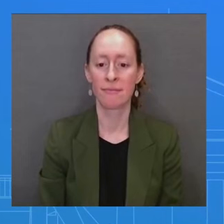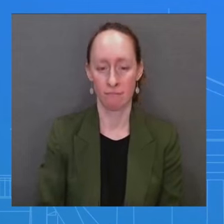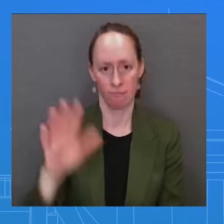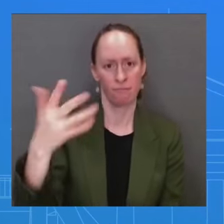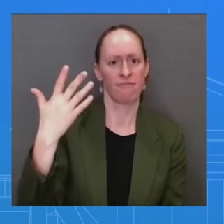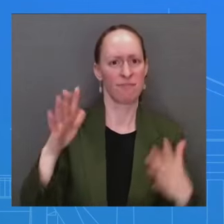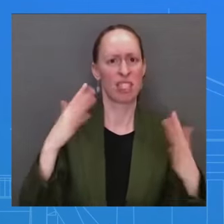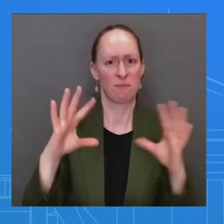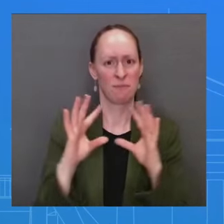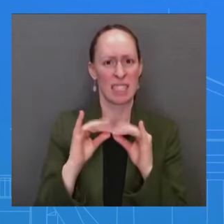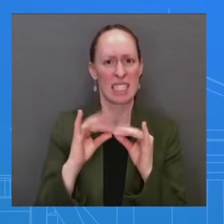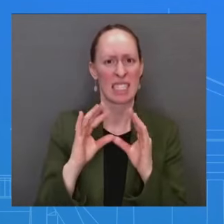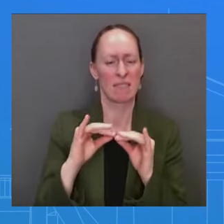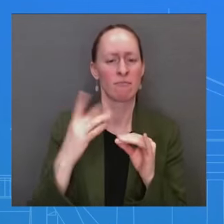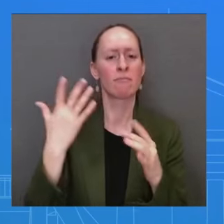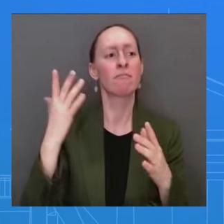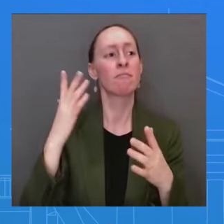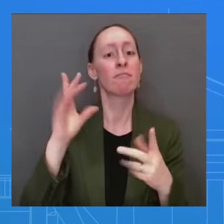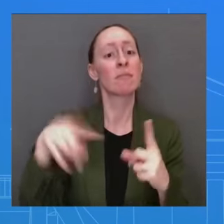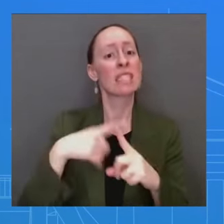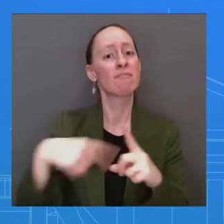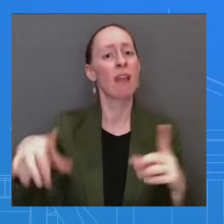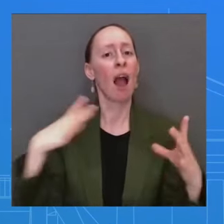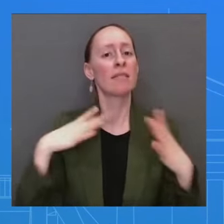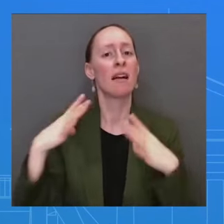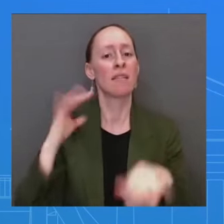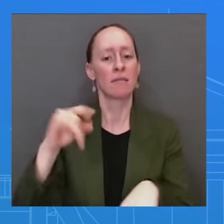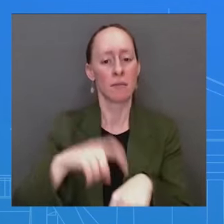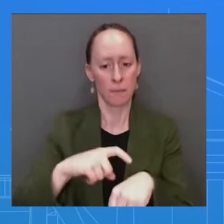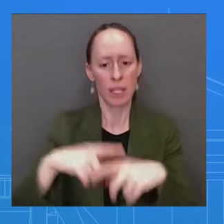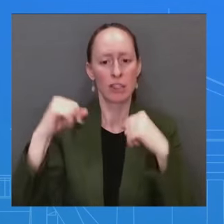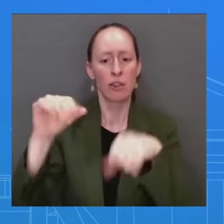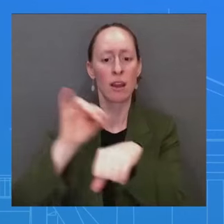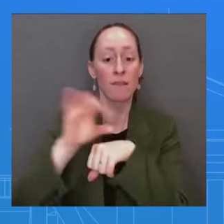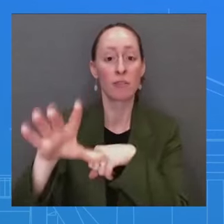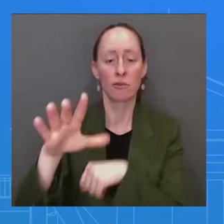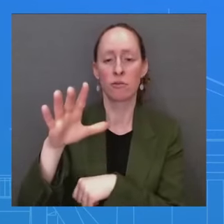with National Security Advisor Jake Sullivan. It was